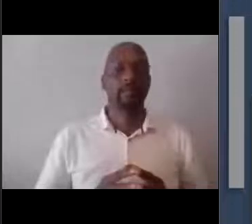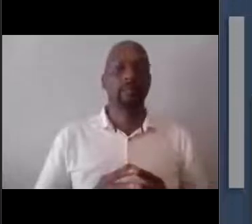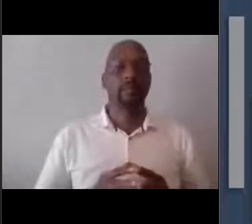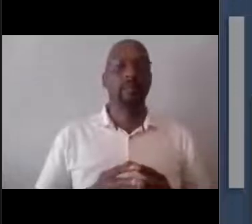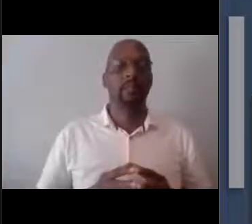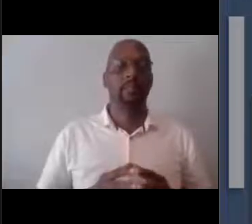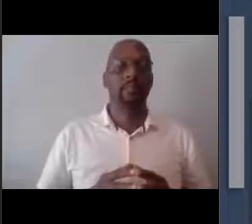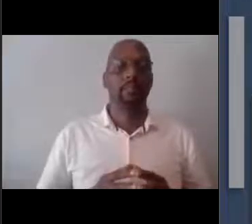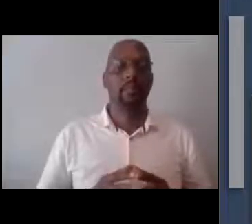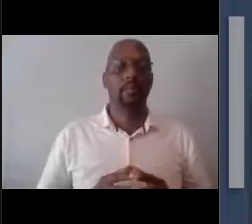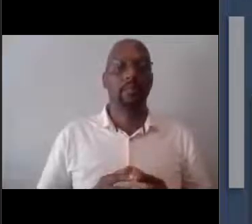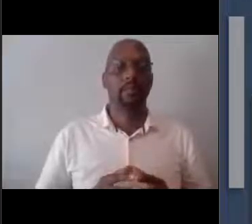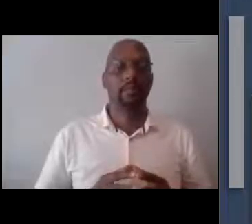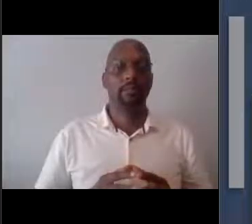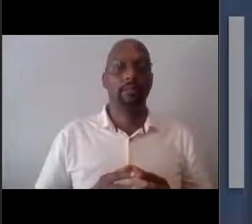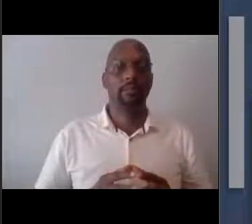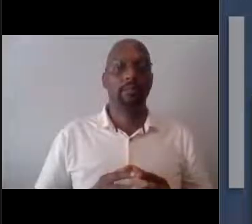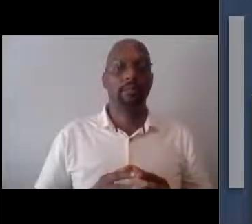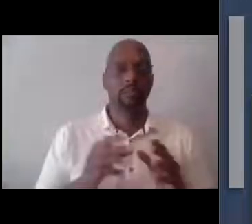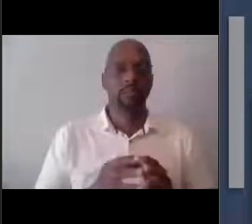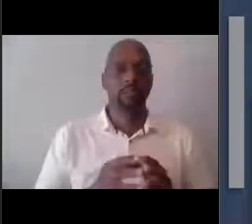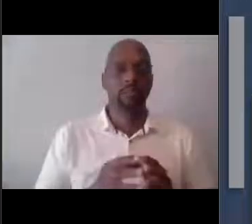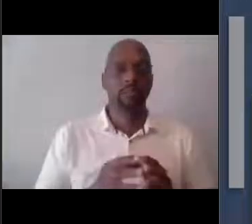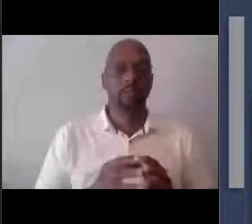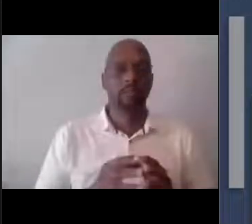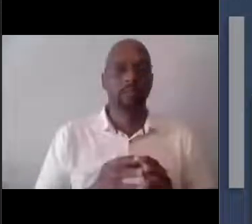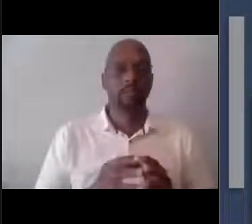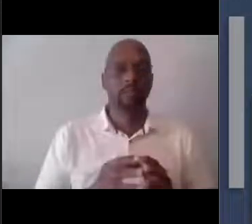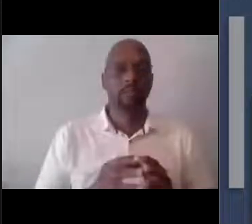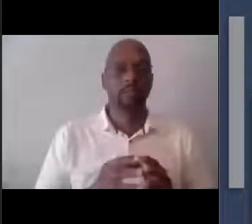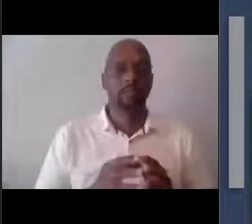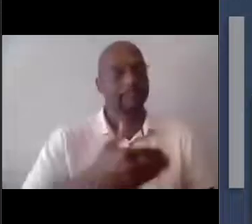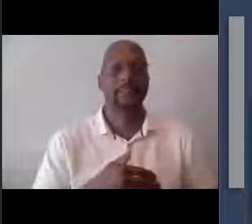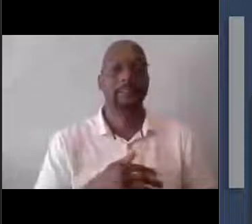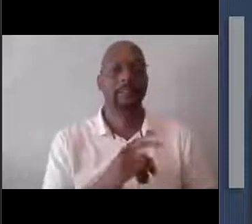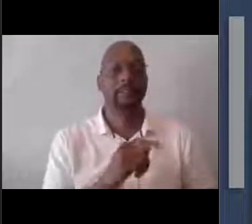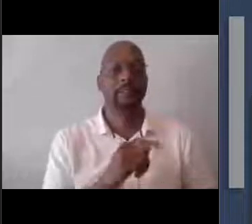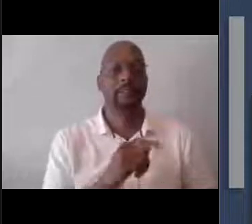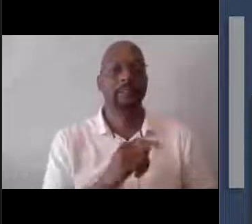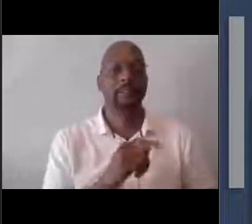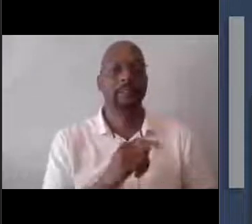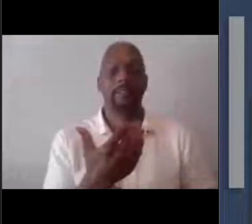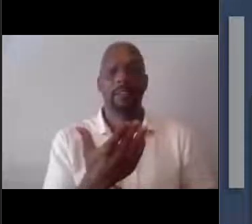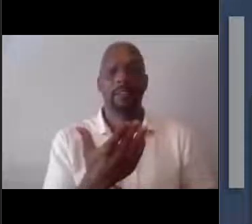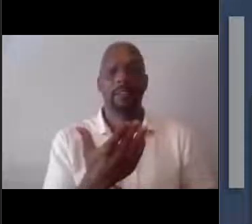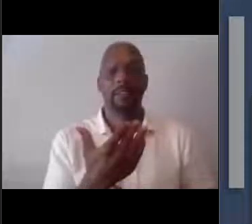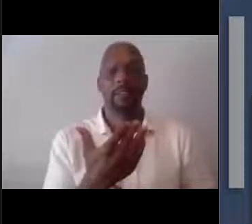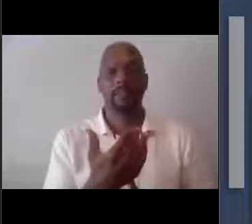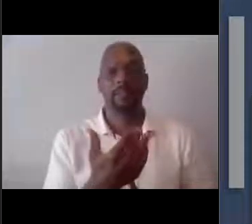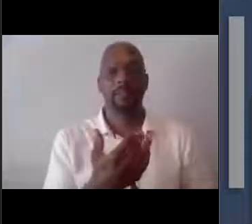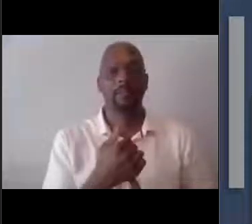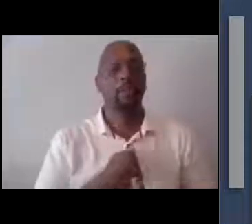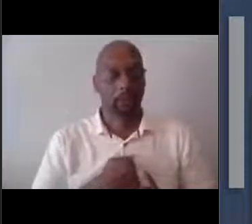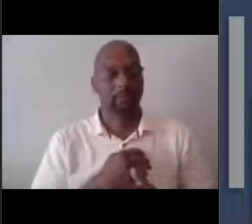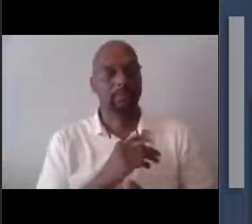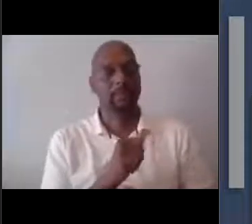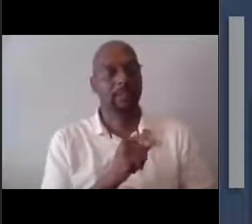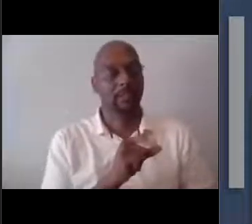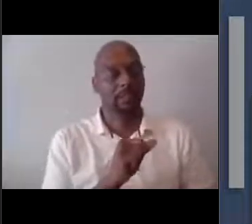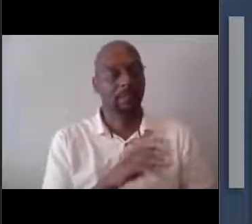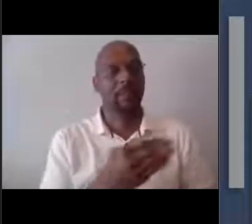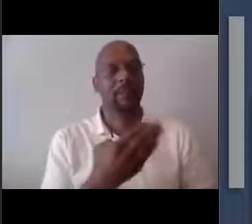All right, thanks, commissioners. Tab 15 is, sorry, tab 14 is an